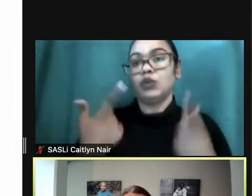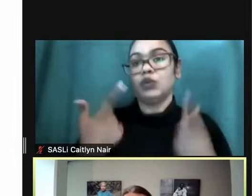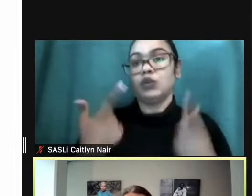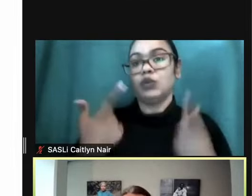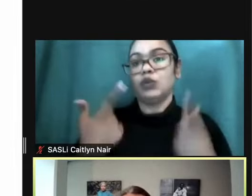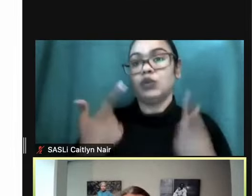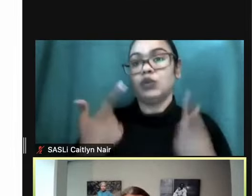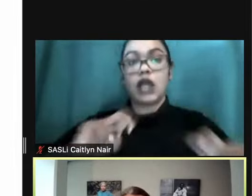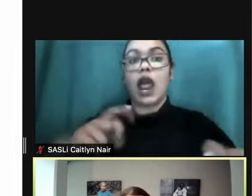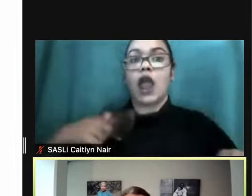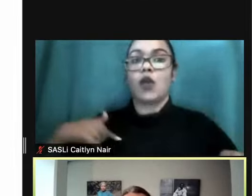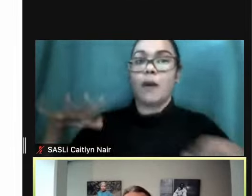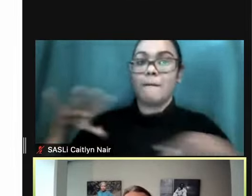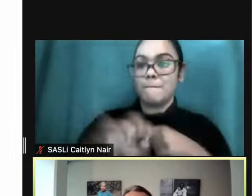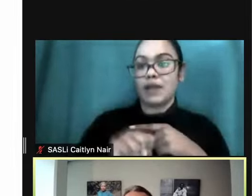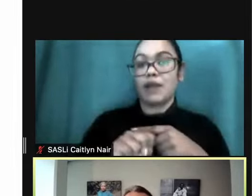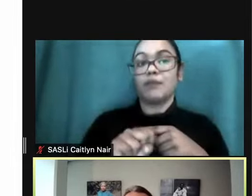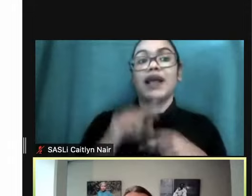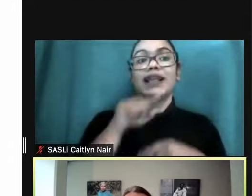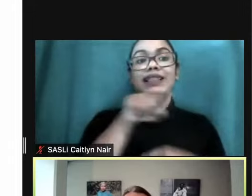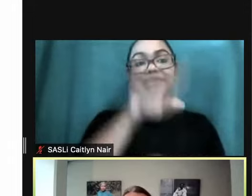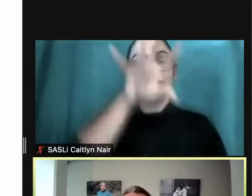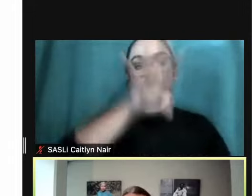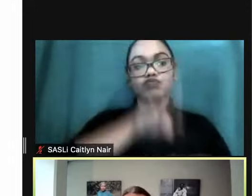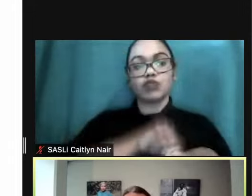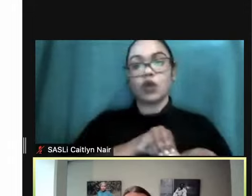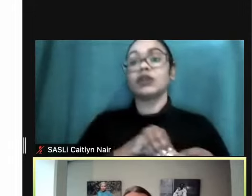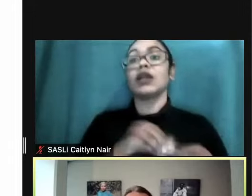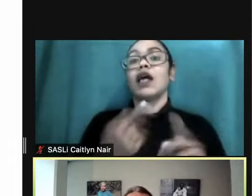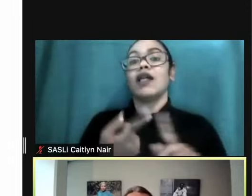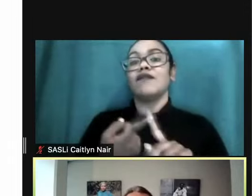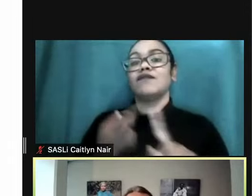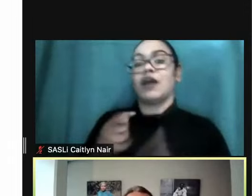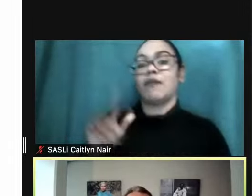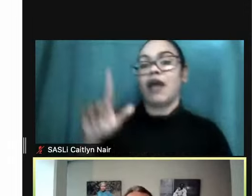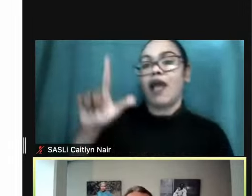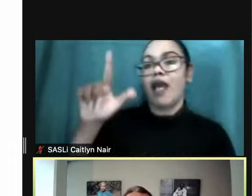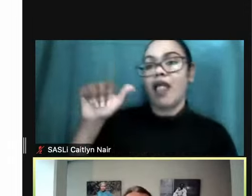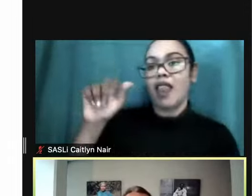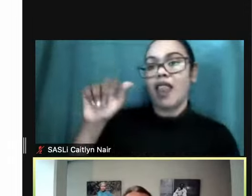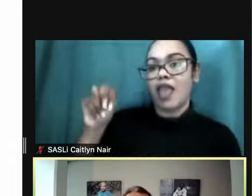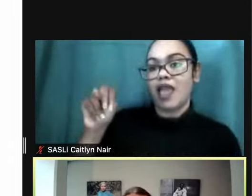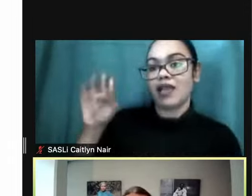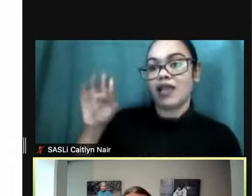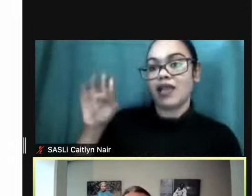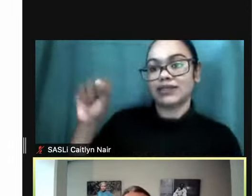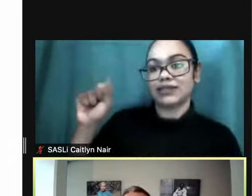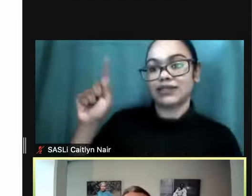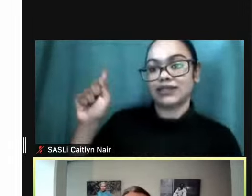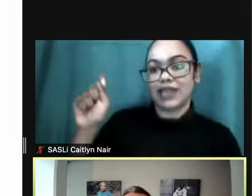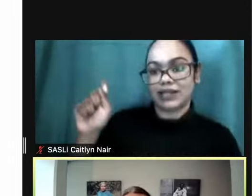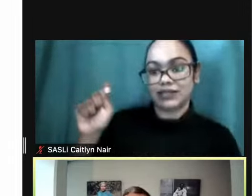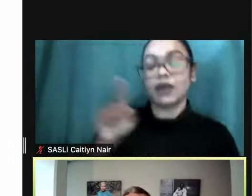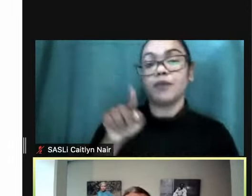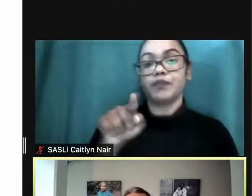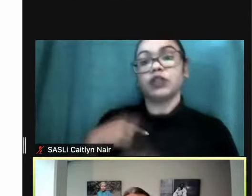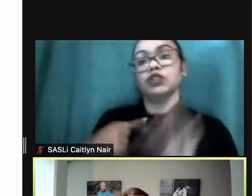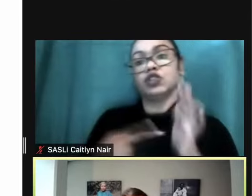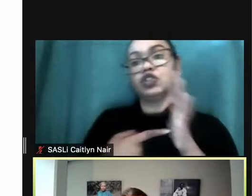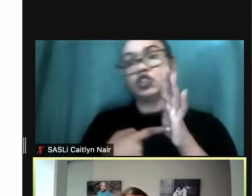a new variant. And that was discovered from sample from the Lancet by scientists of the NICD that showed different results in the